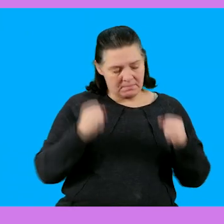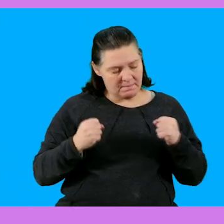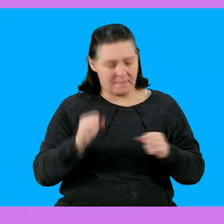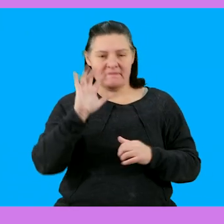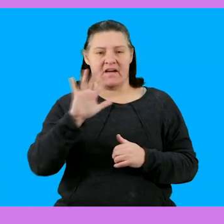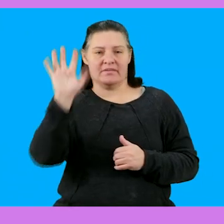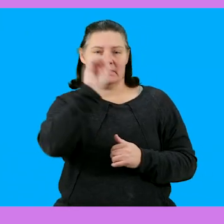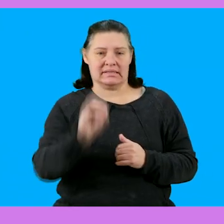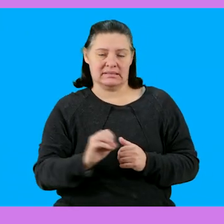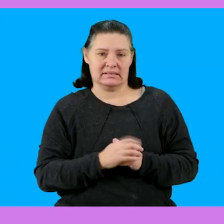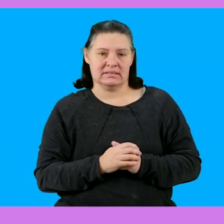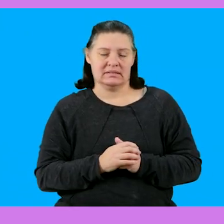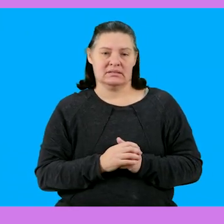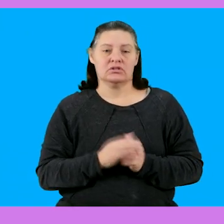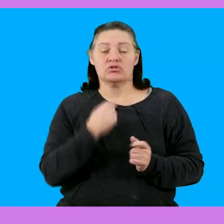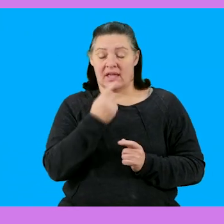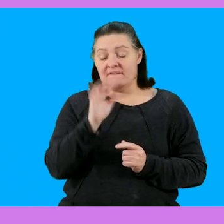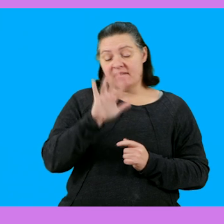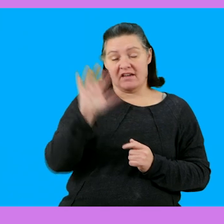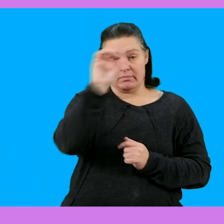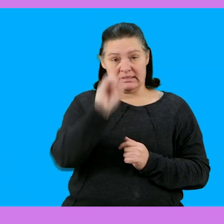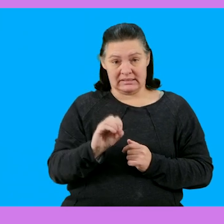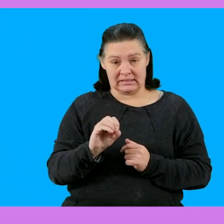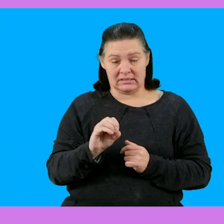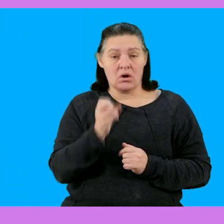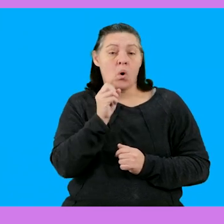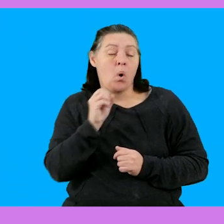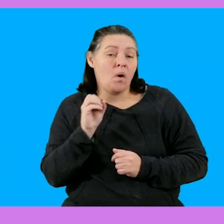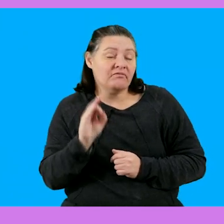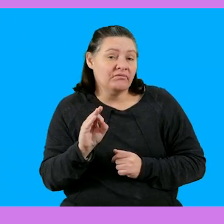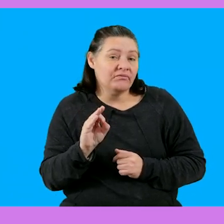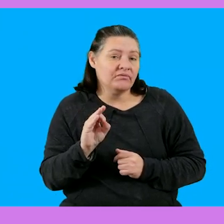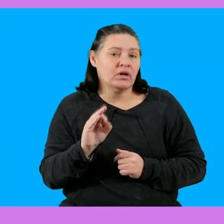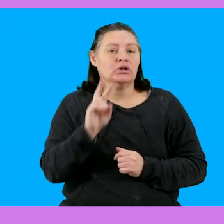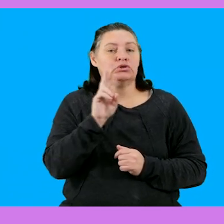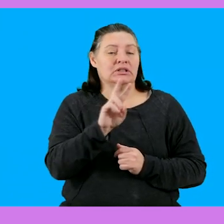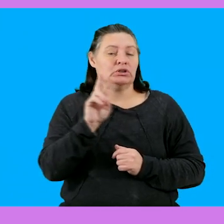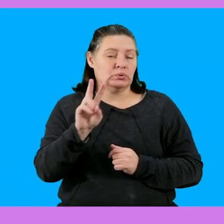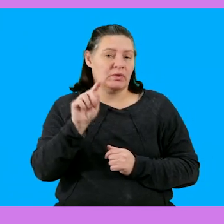Interest rate still 5%. So I'm going to say 5% of